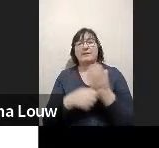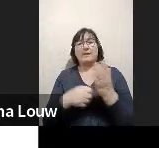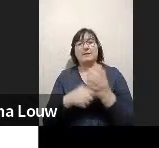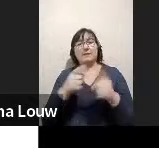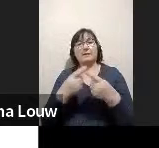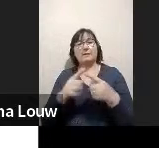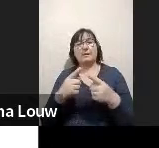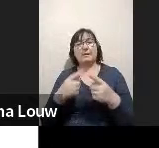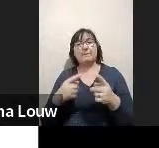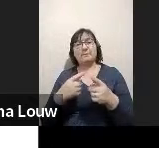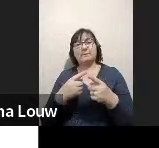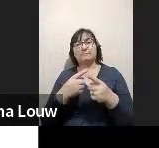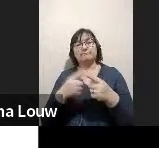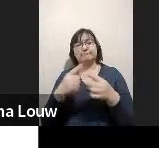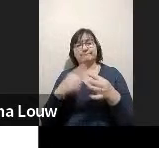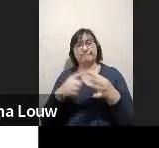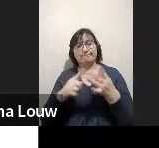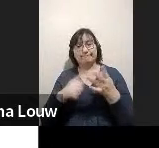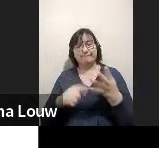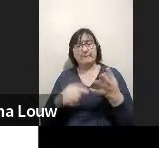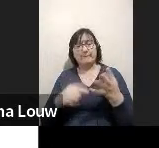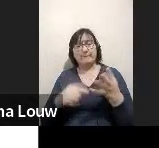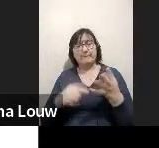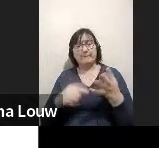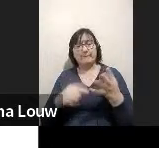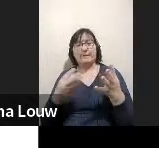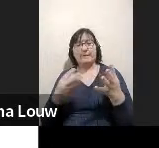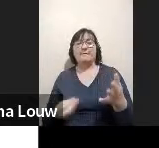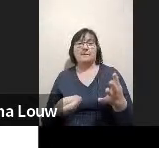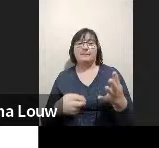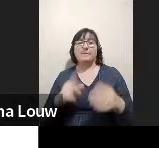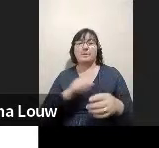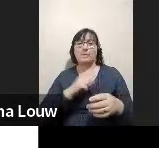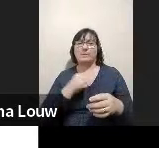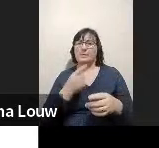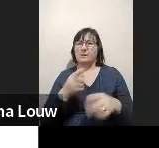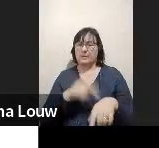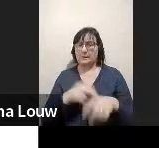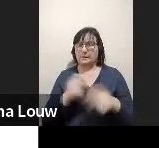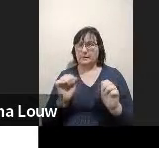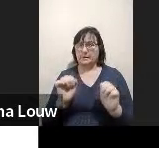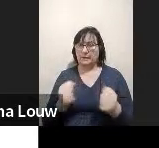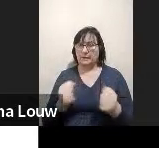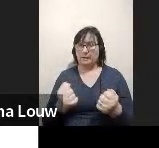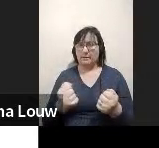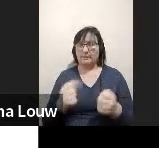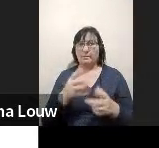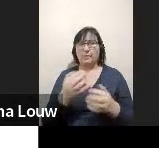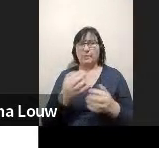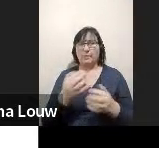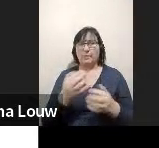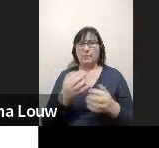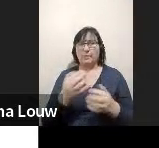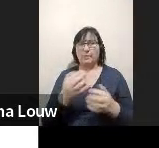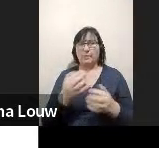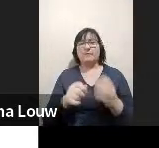Remember, why we're saying this needs to be done is because when you click on the request for the tax type, this is